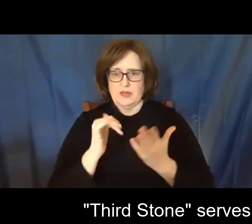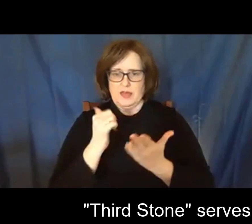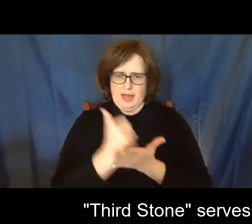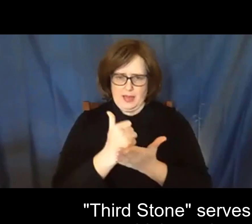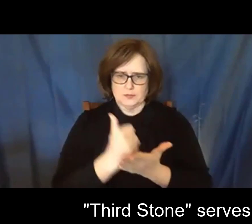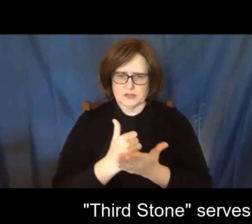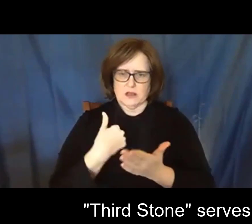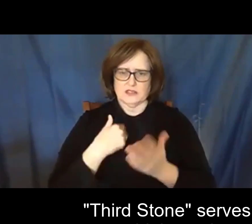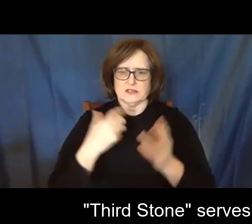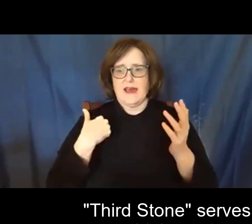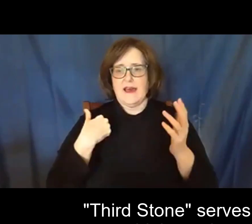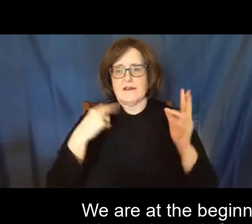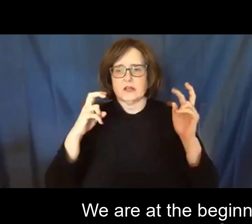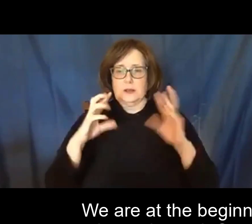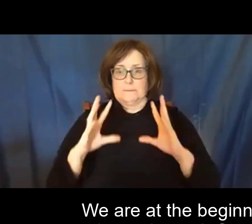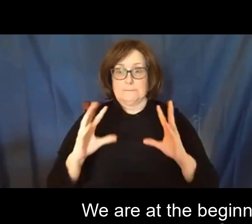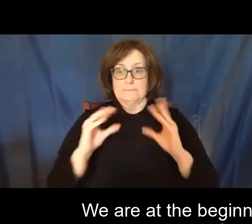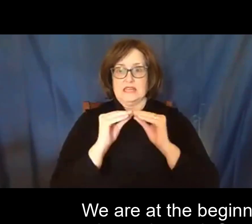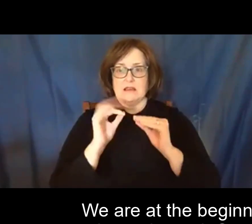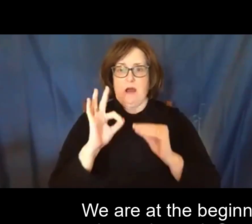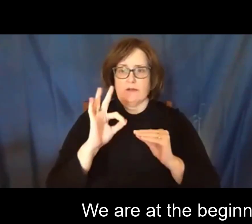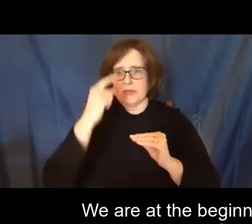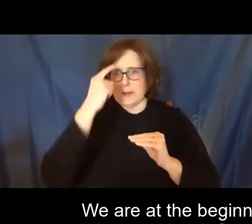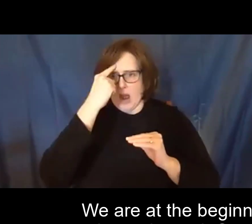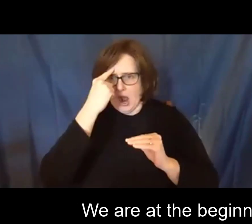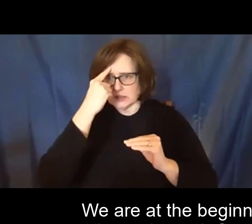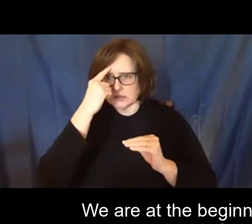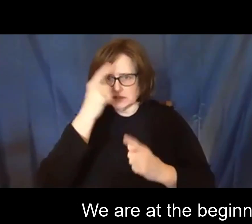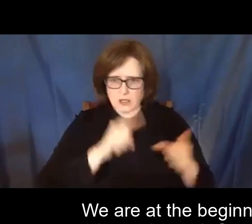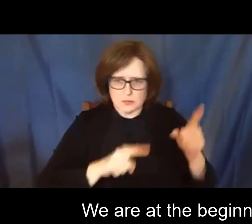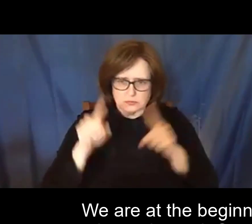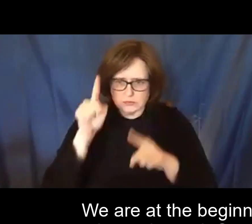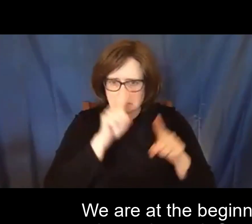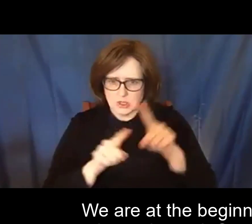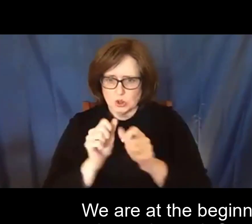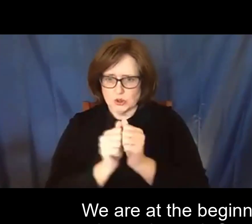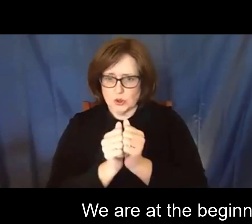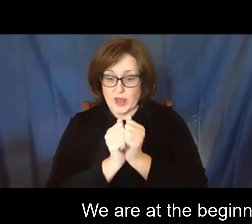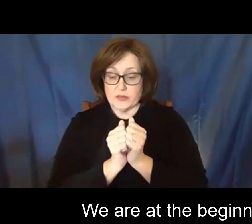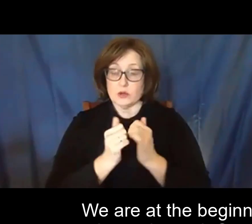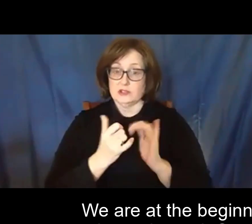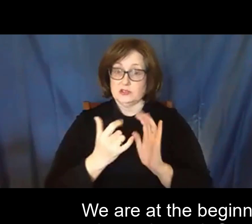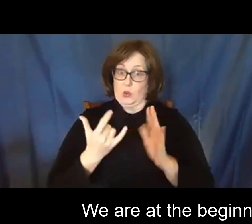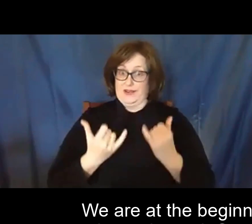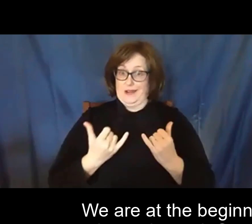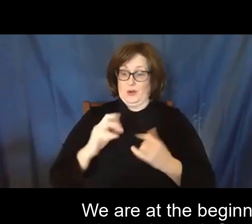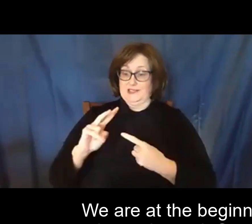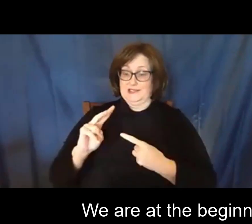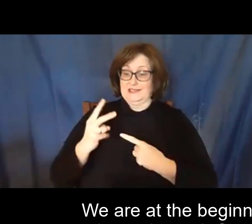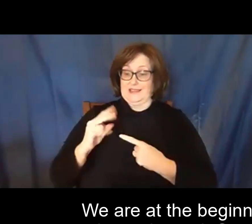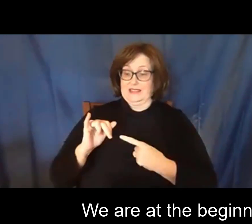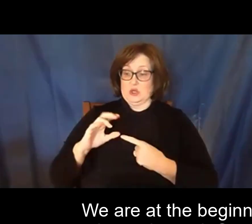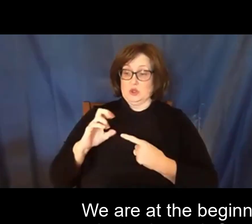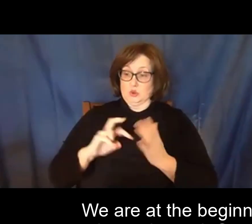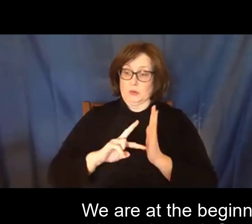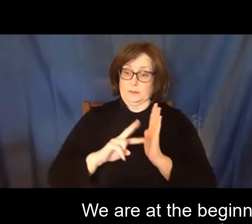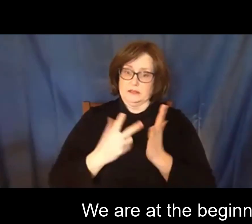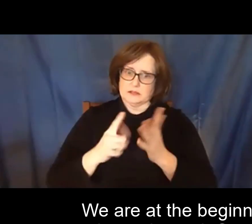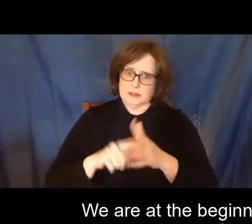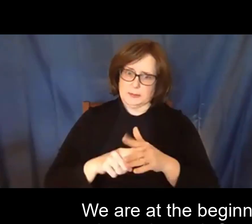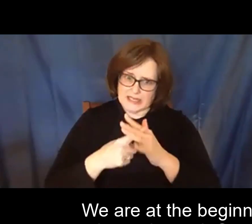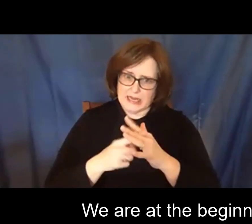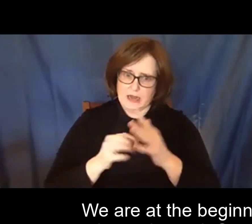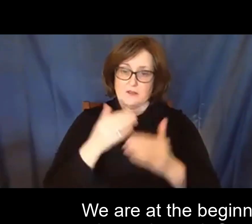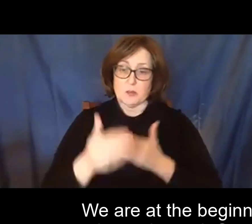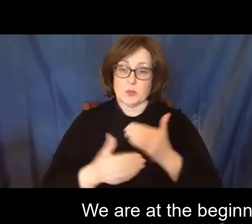At least that's our vision. We are at the beginning of this process to build a better journal. Our